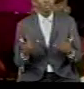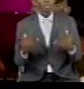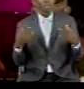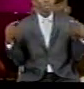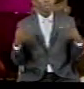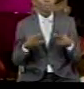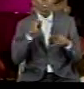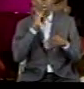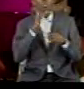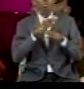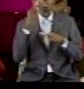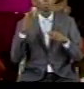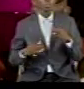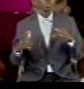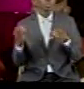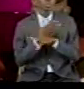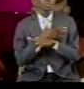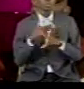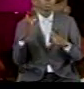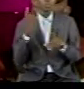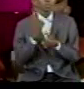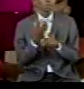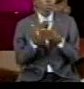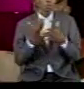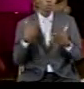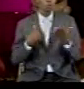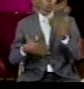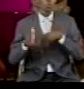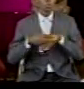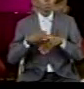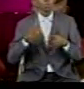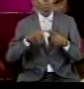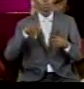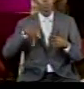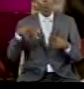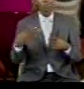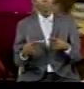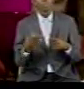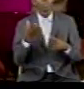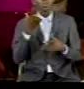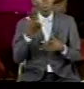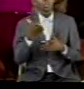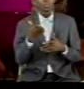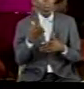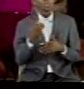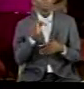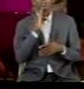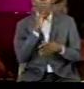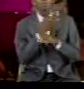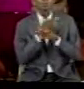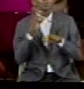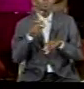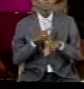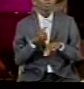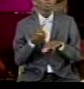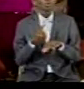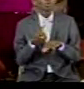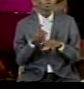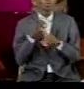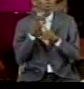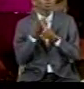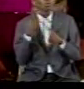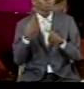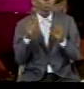completely gone. And just before we return to the state overseer, this one is a testimony of freedom from bondage of sin.